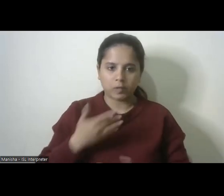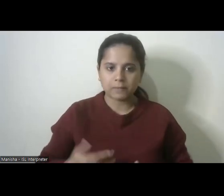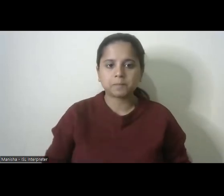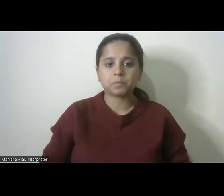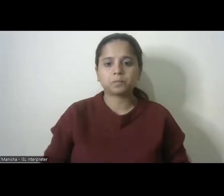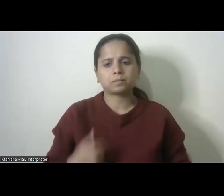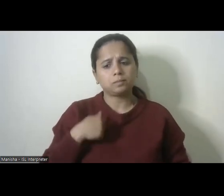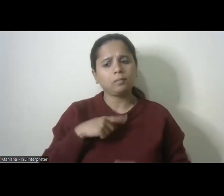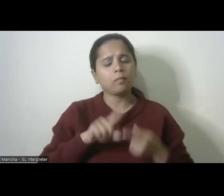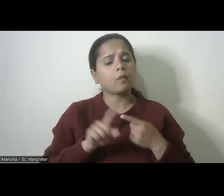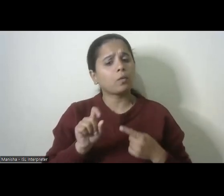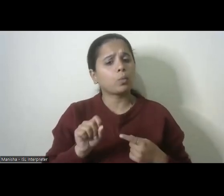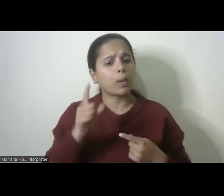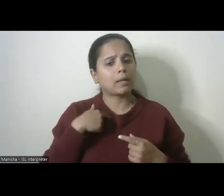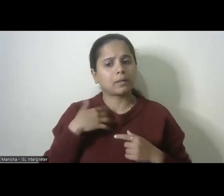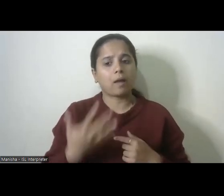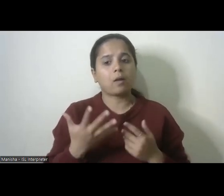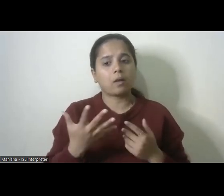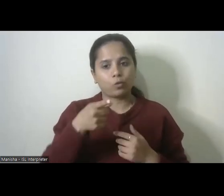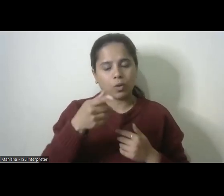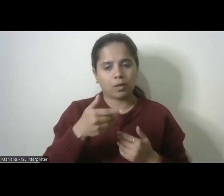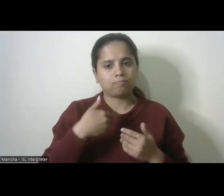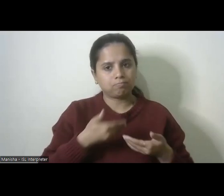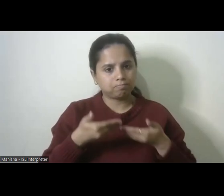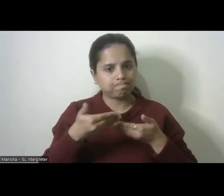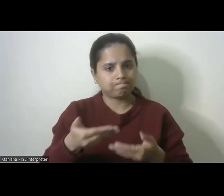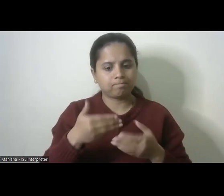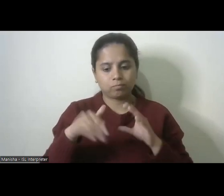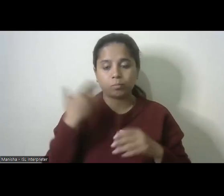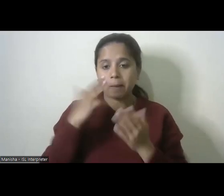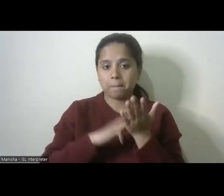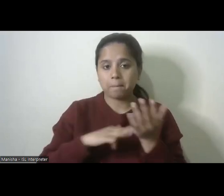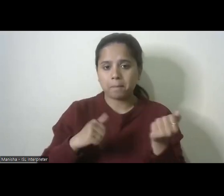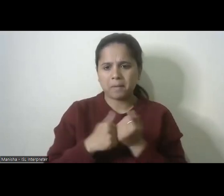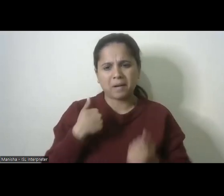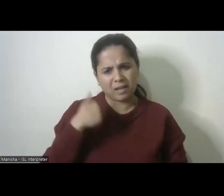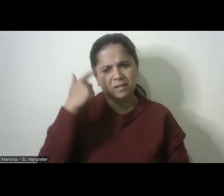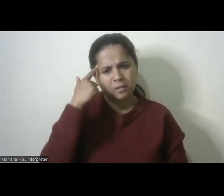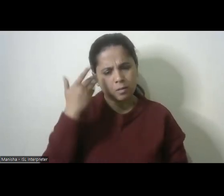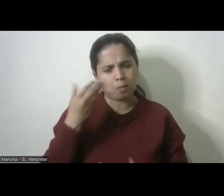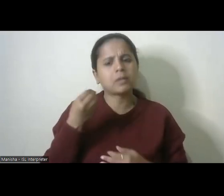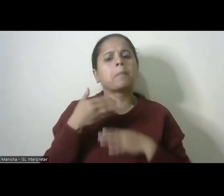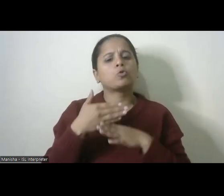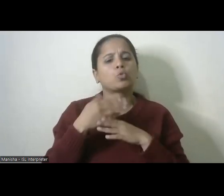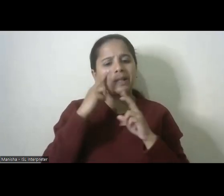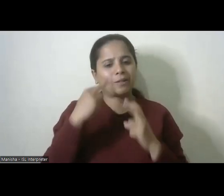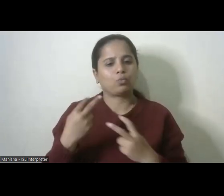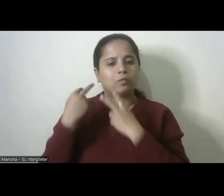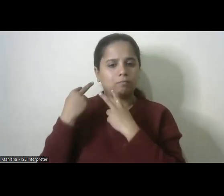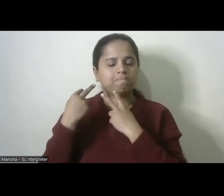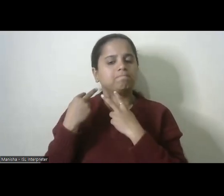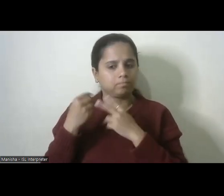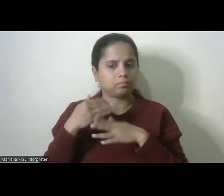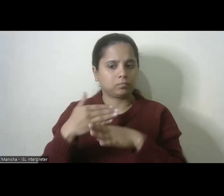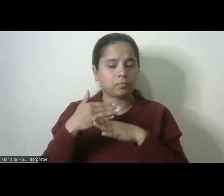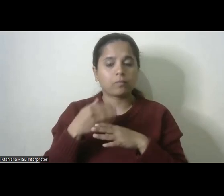When I first received your invitation in March, I thought I would share some reflections